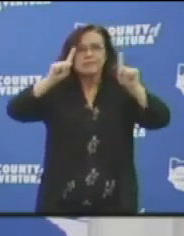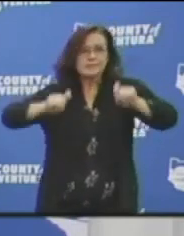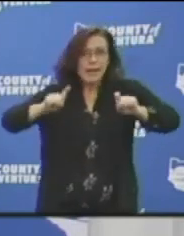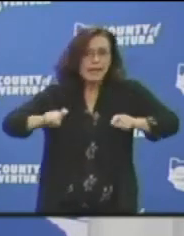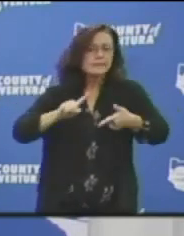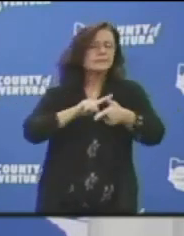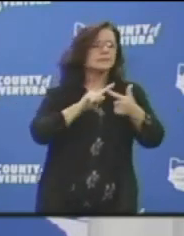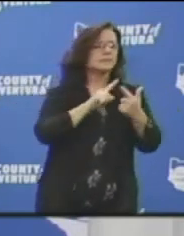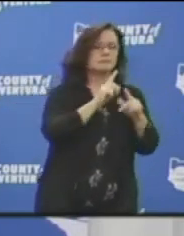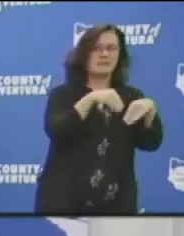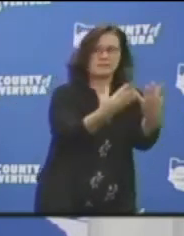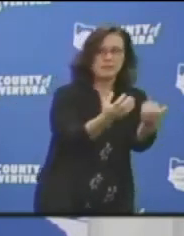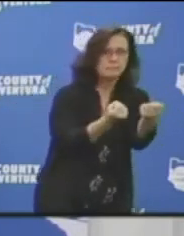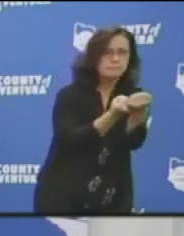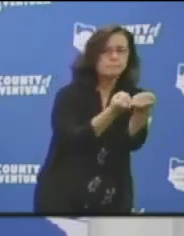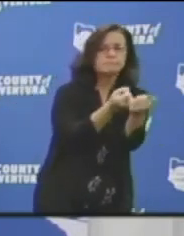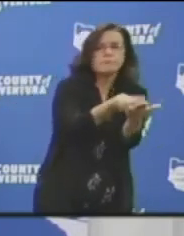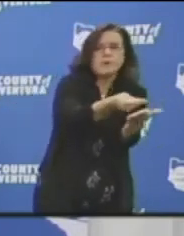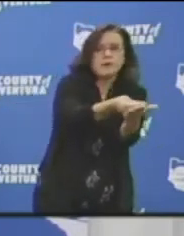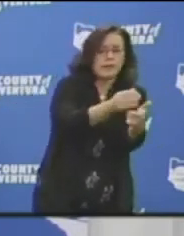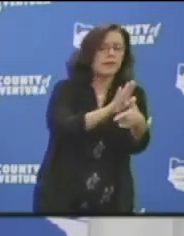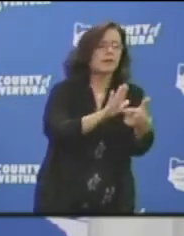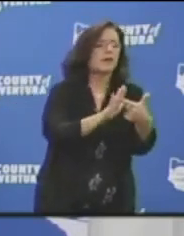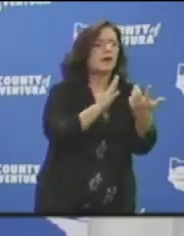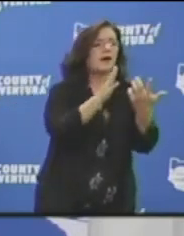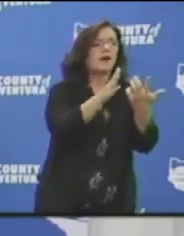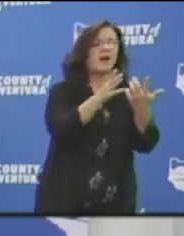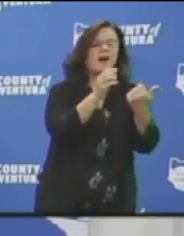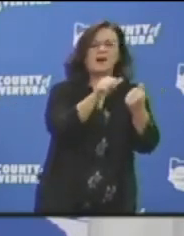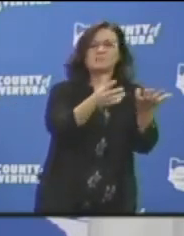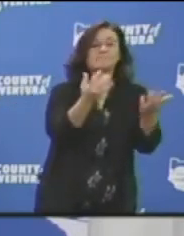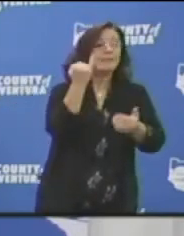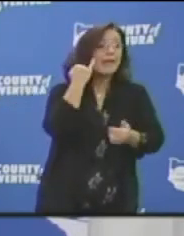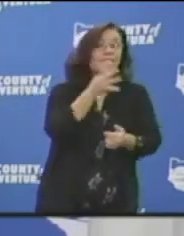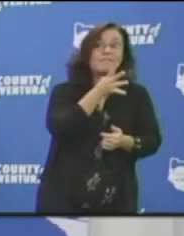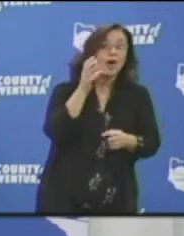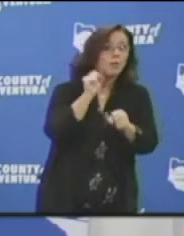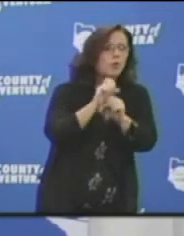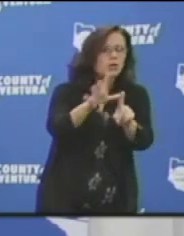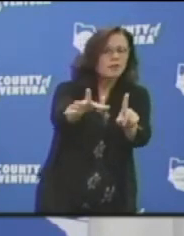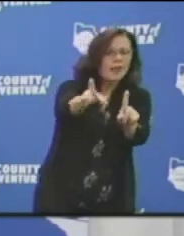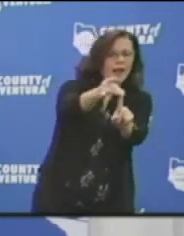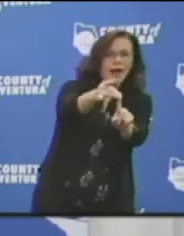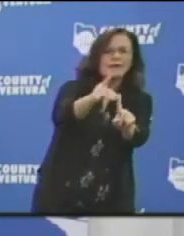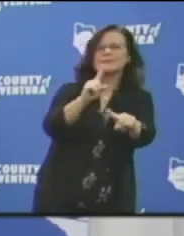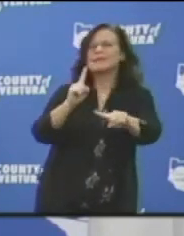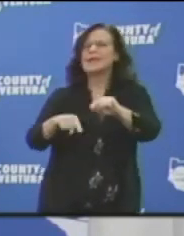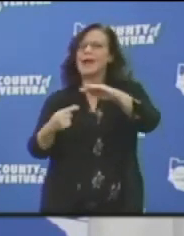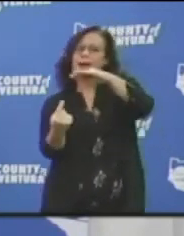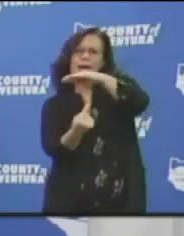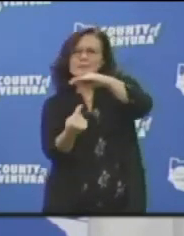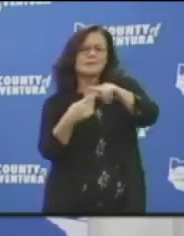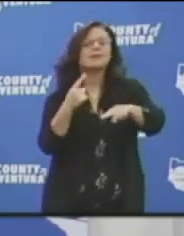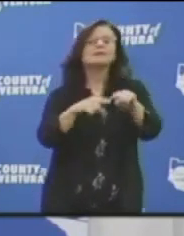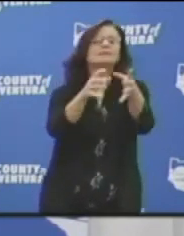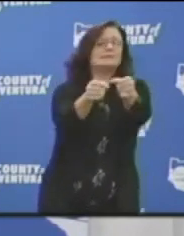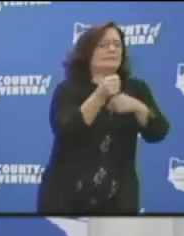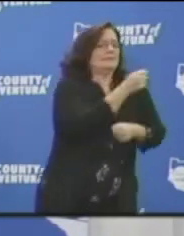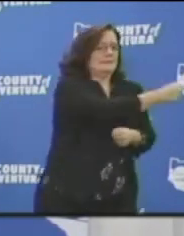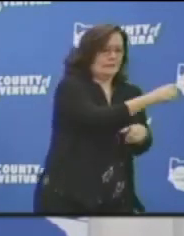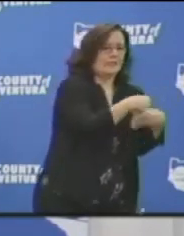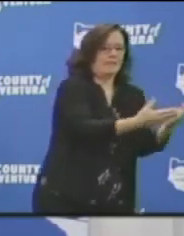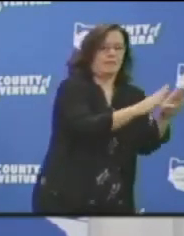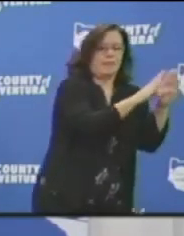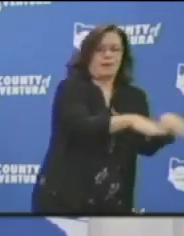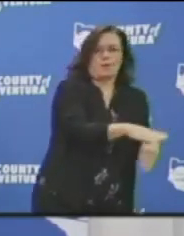the ability to isolate when they need to by providing them some shelter. I'm really thankful to